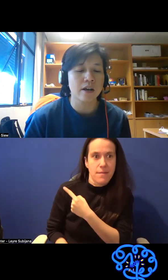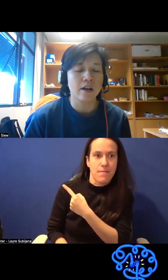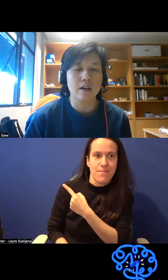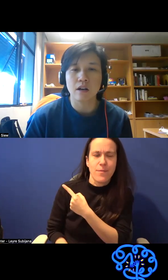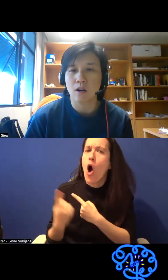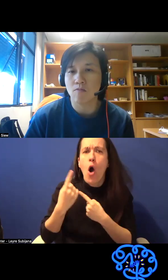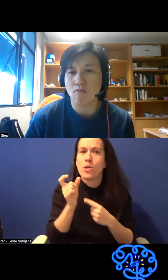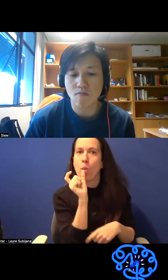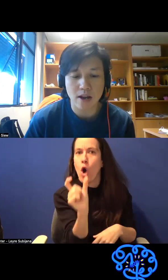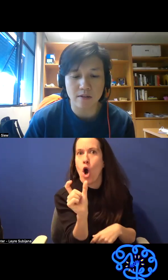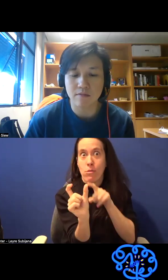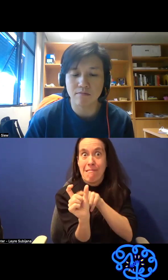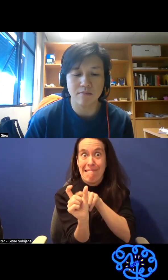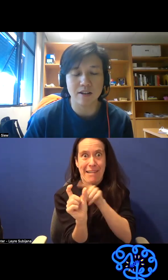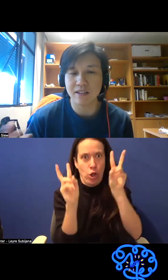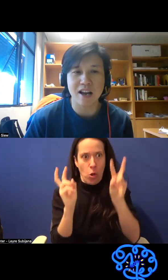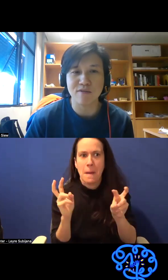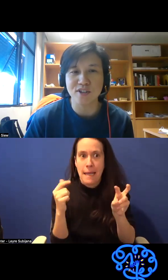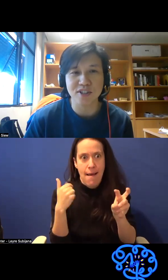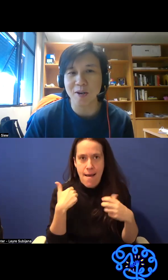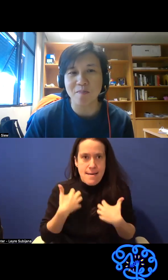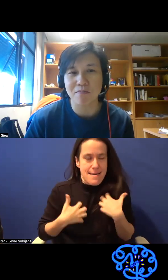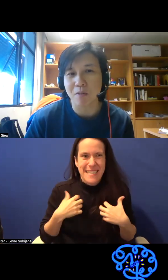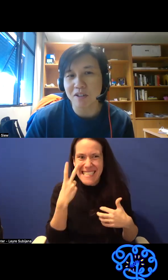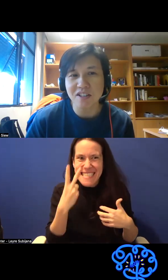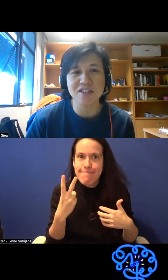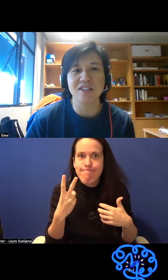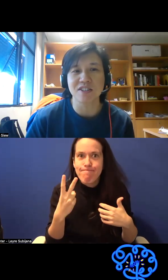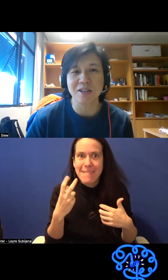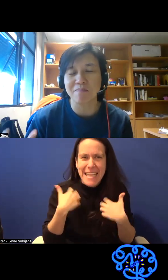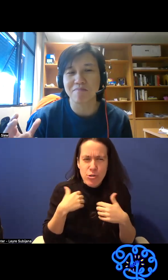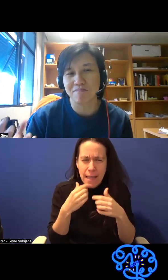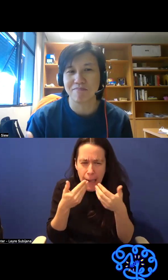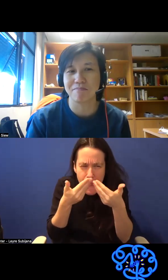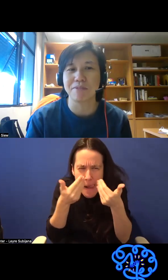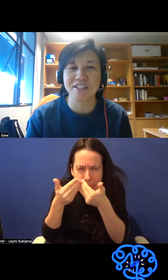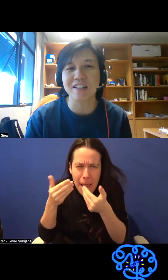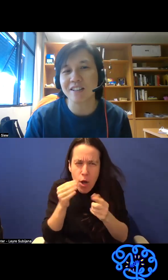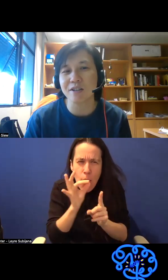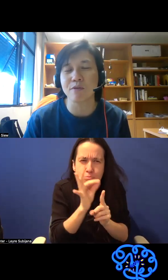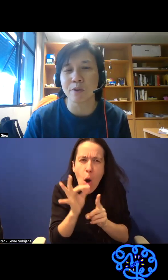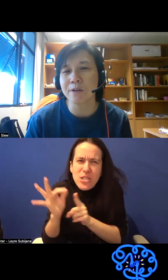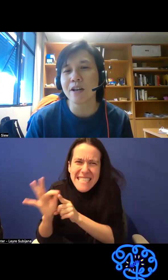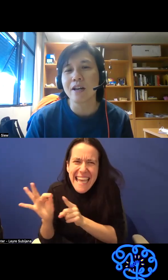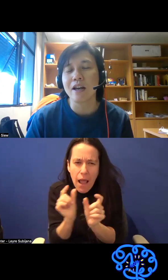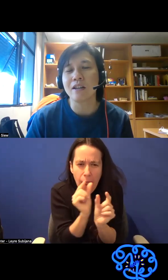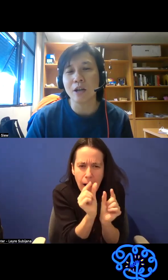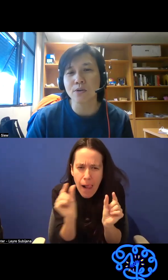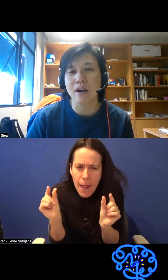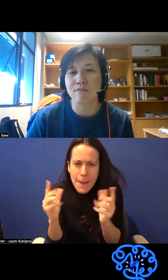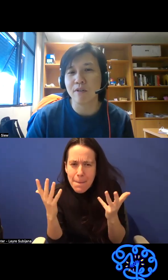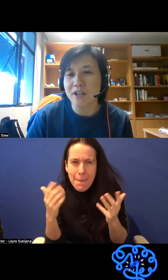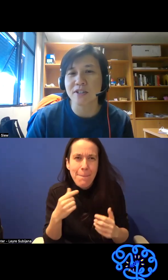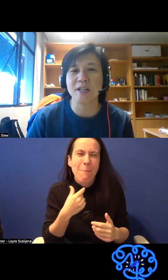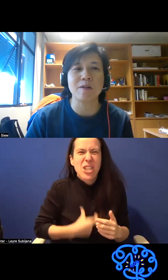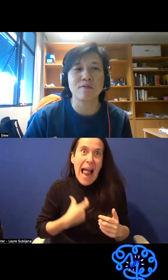entities, and they have interesting properties, interesting personalities, if you will. And they also